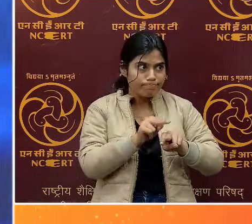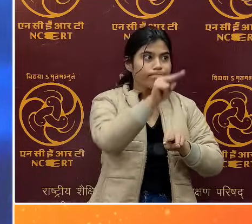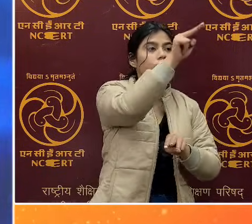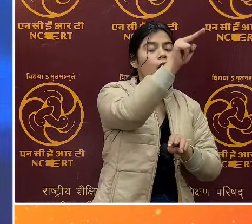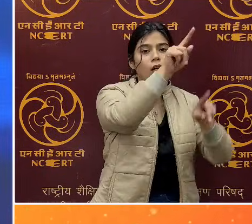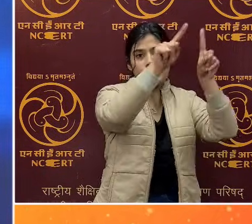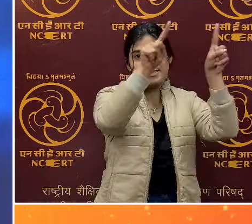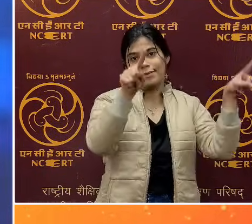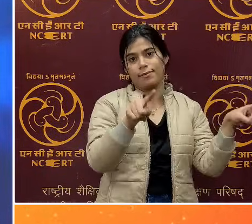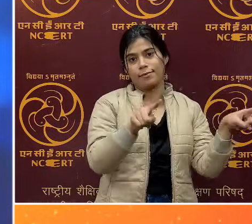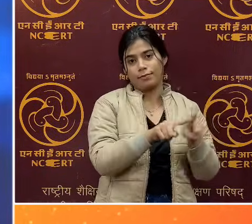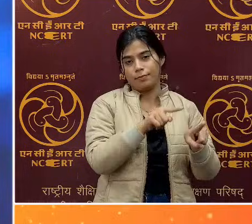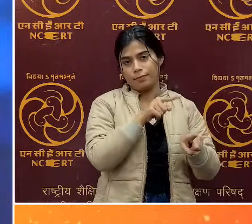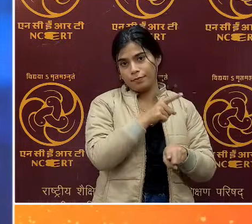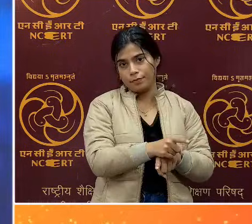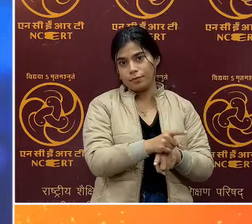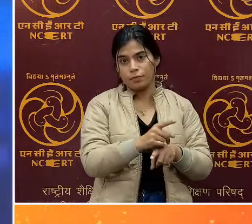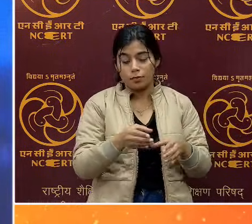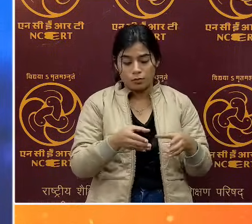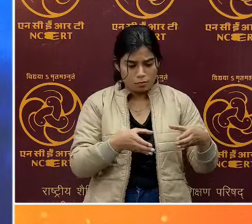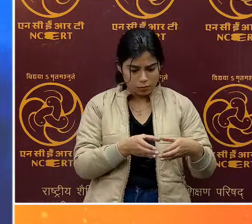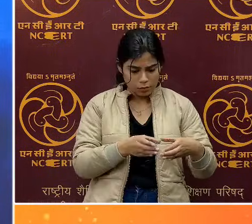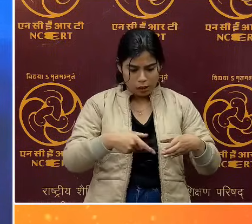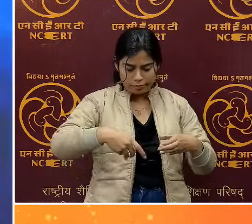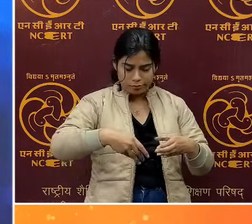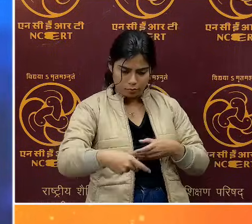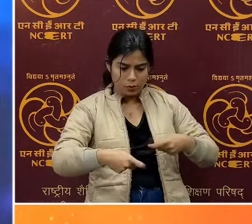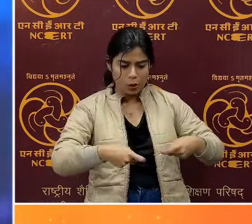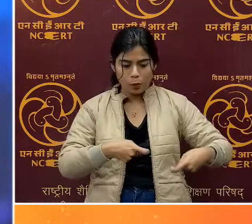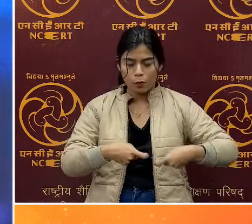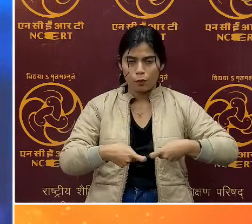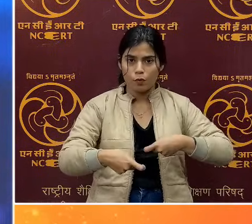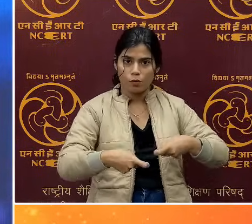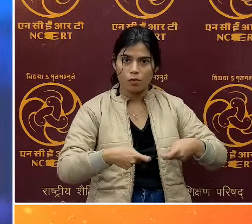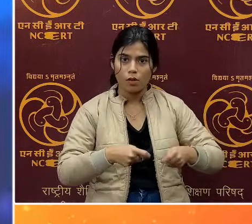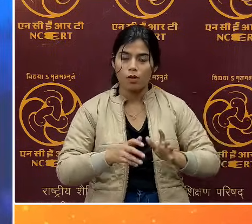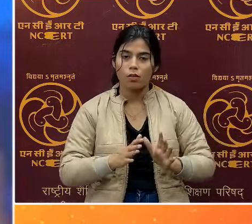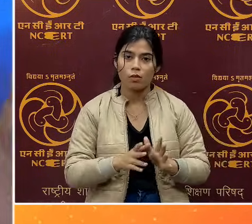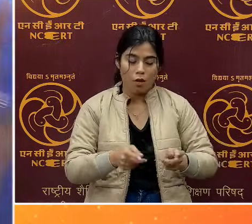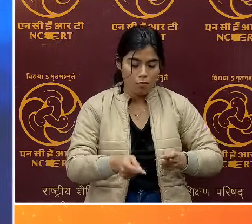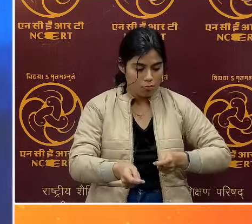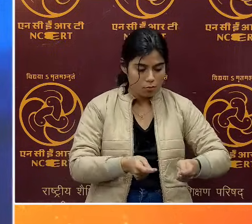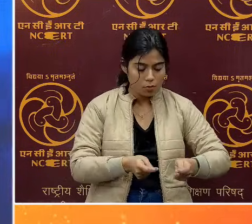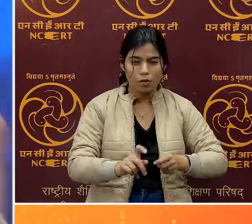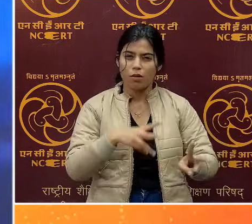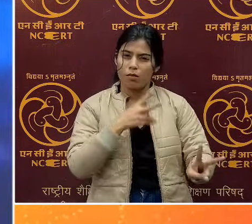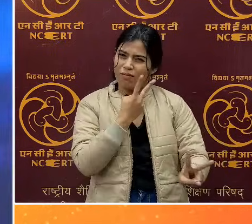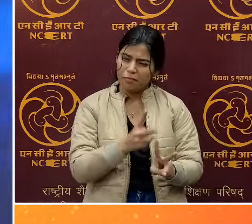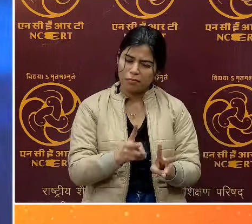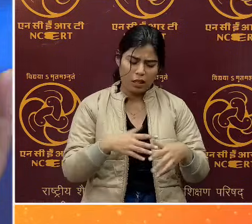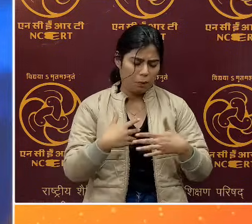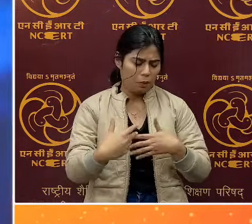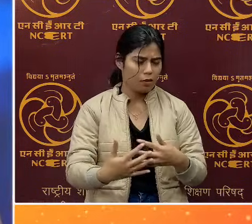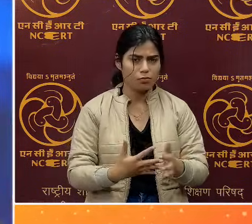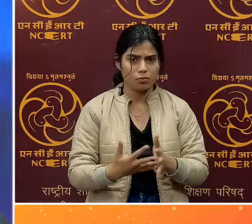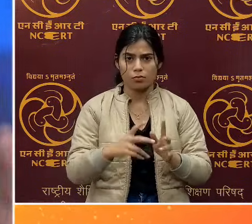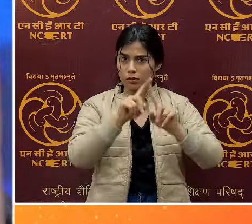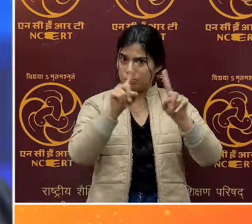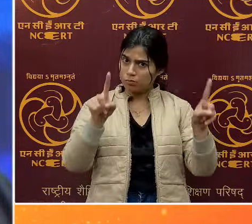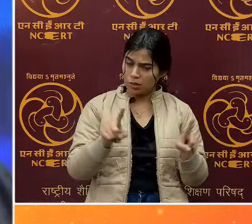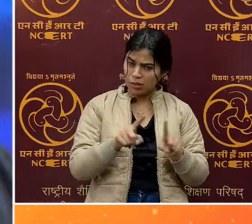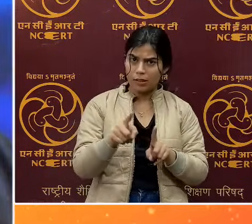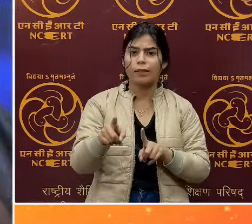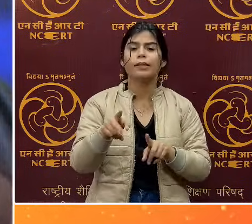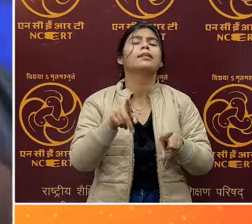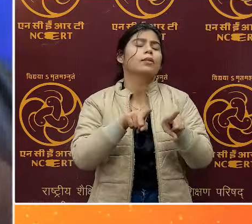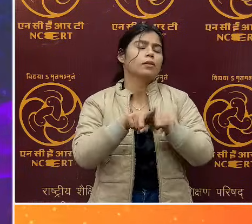you adjust the inner cup, right, so that you see the image of any object. Okay. Suppose you have